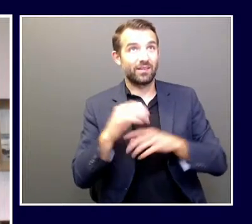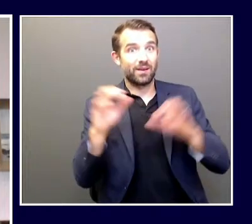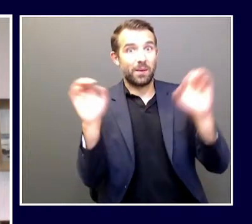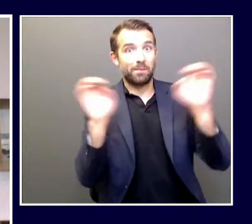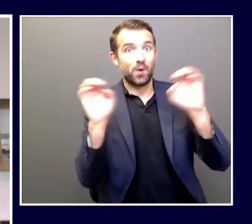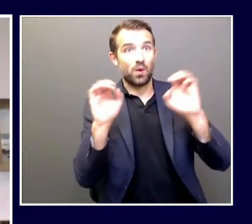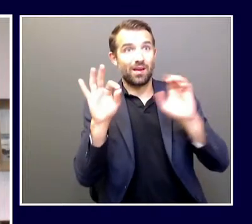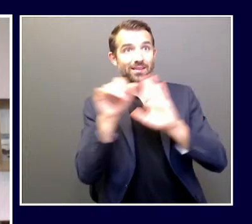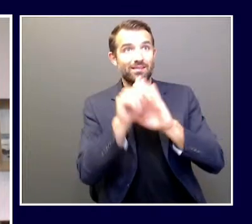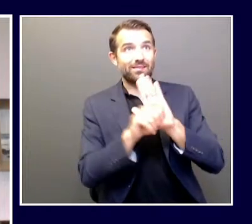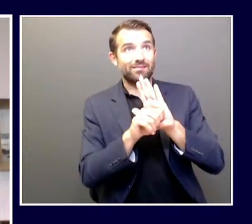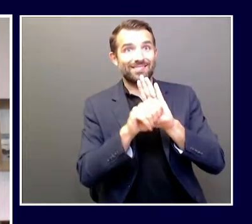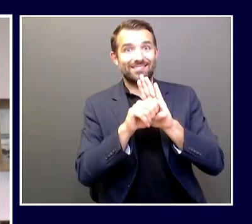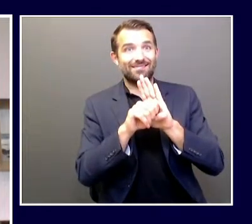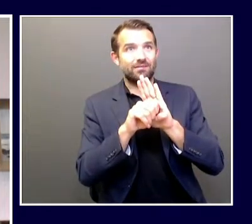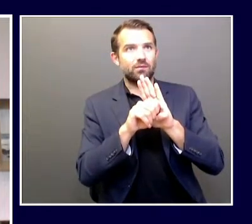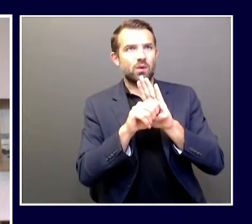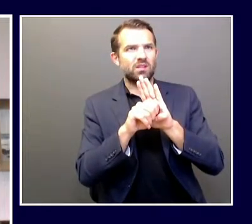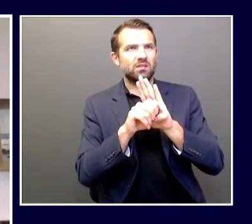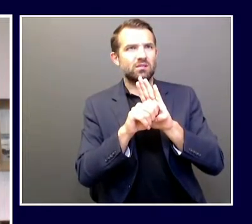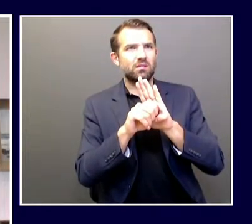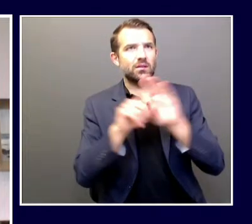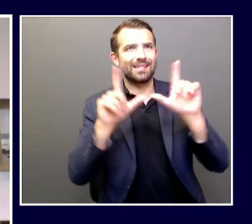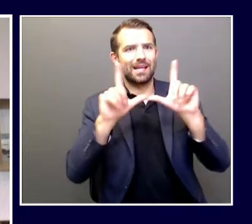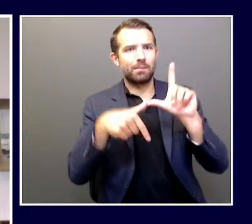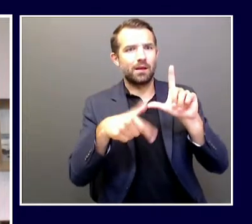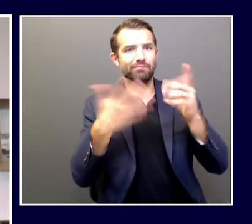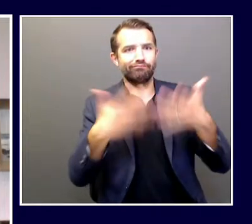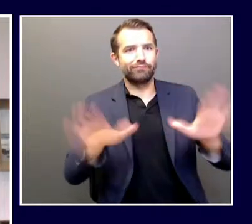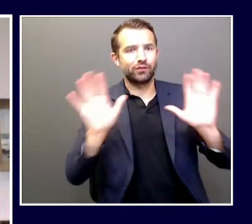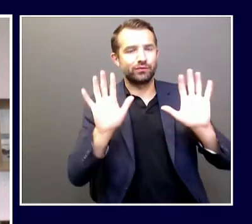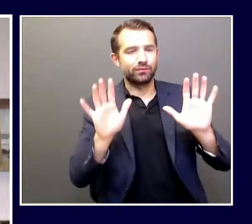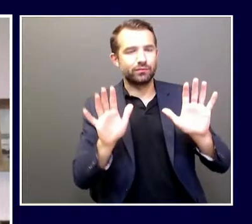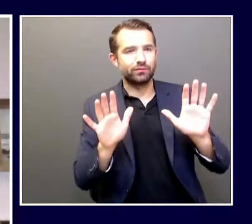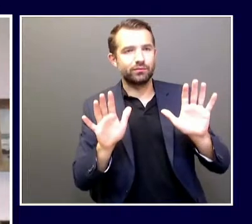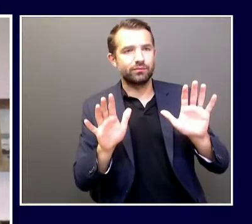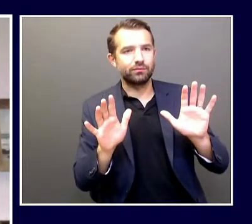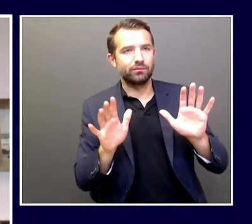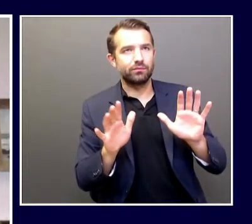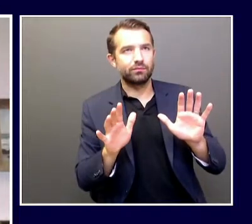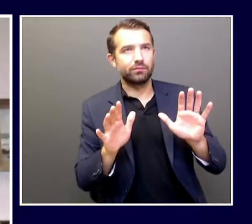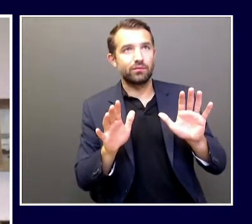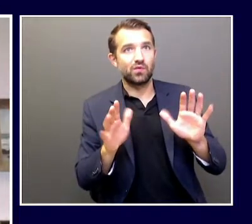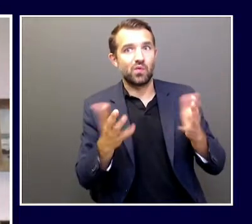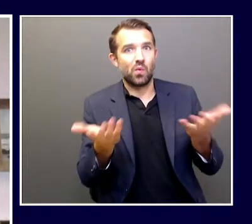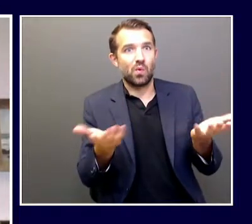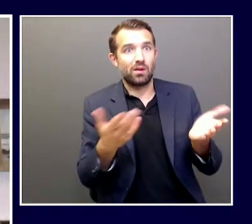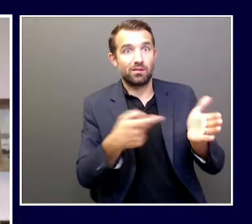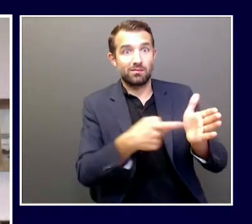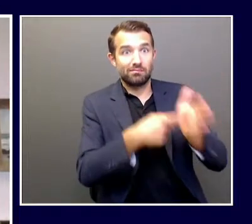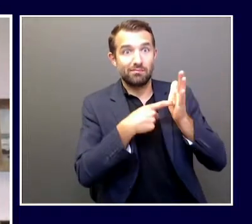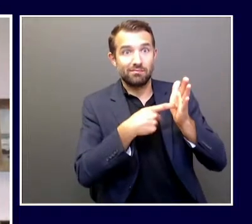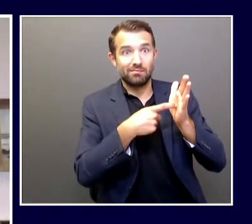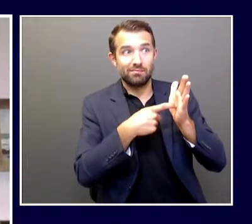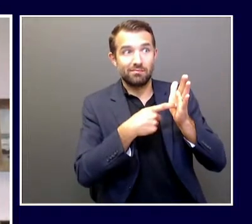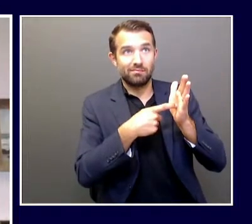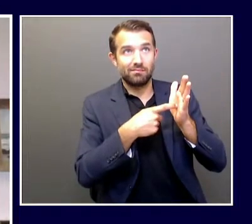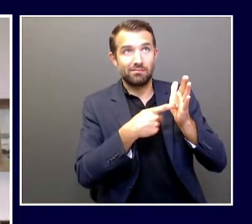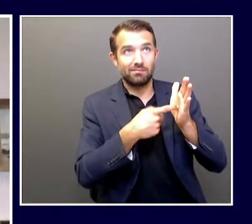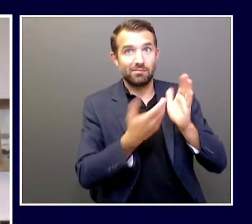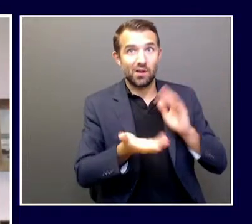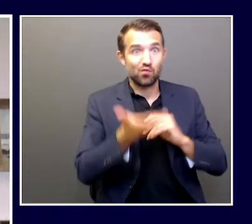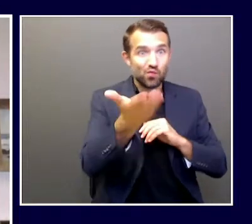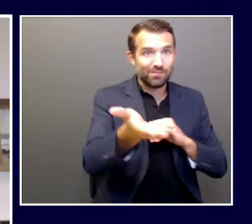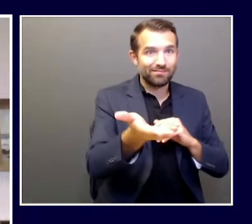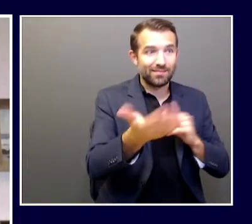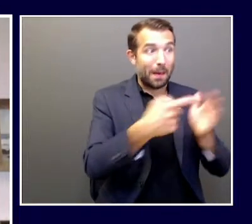taken has shifted away from mandates and toward recommendations. That is similarly true with respect to masking